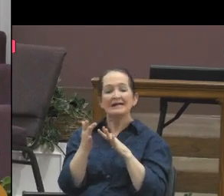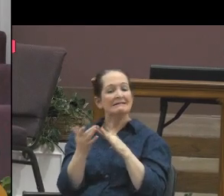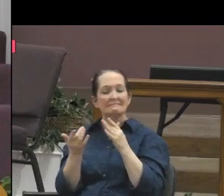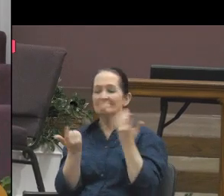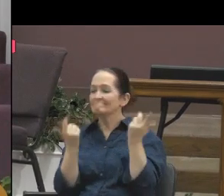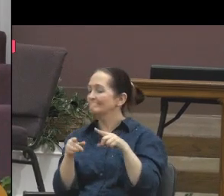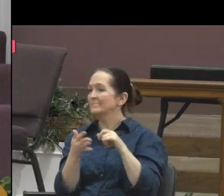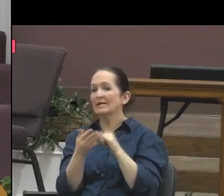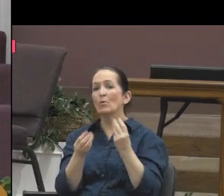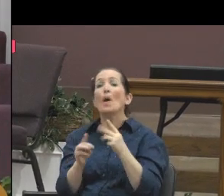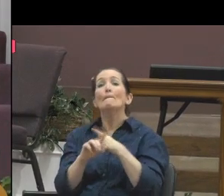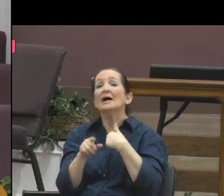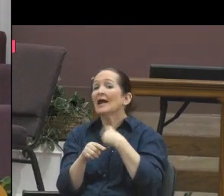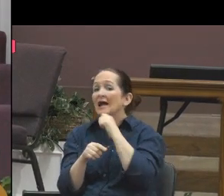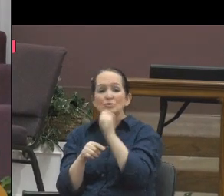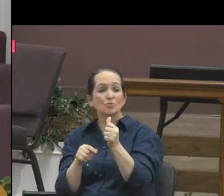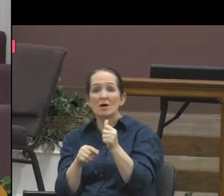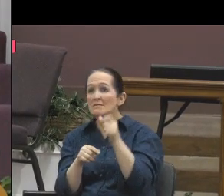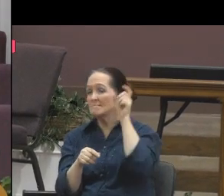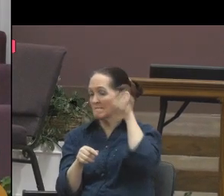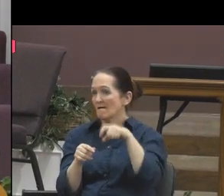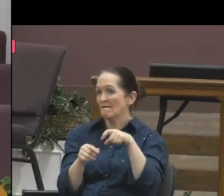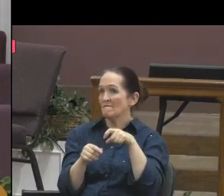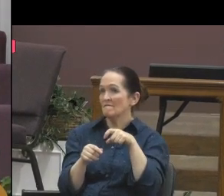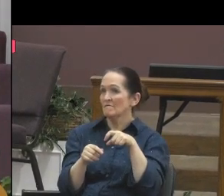But I do not have to tolerate